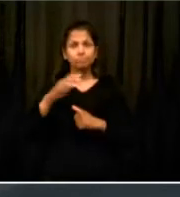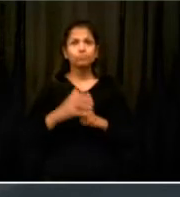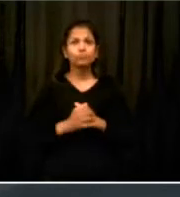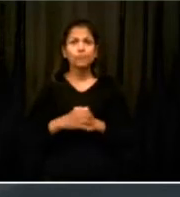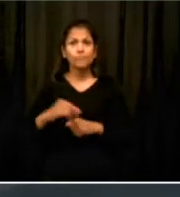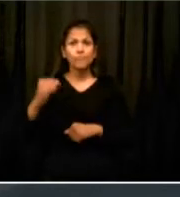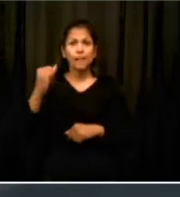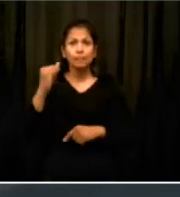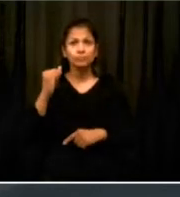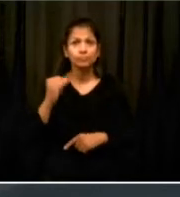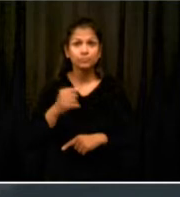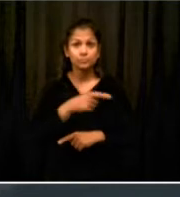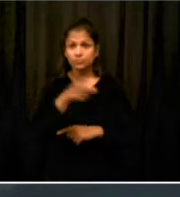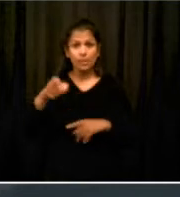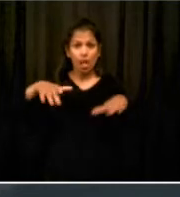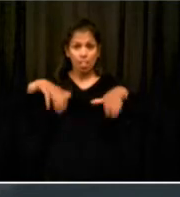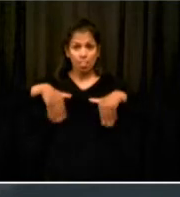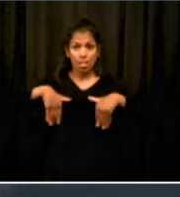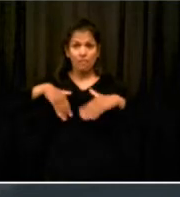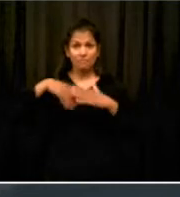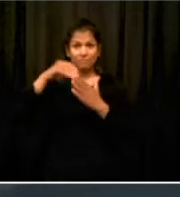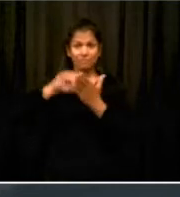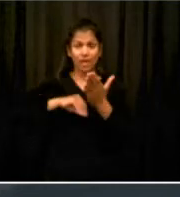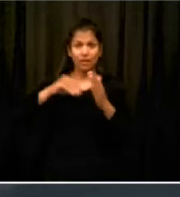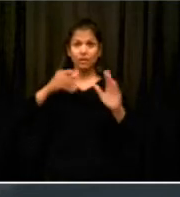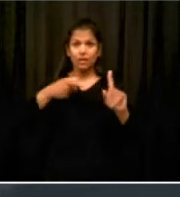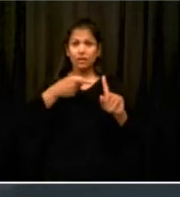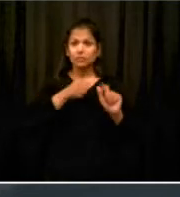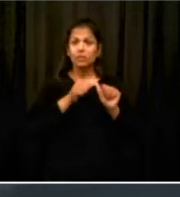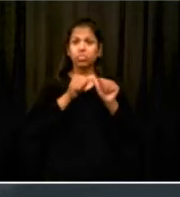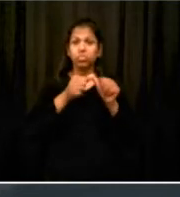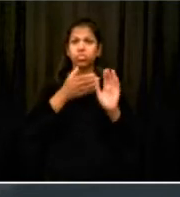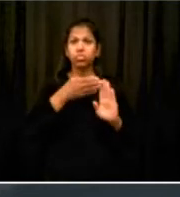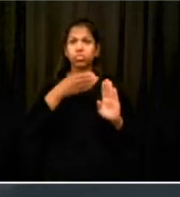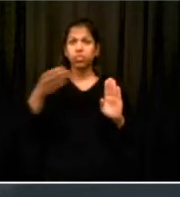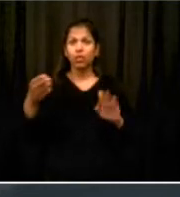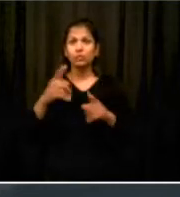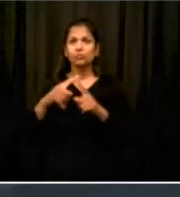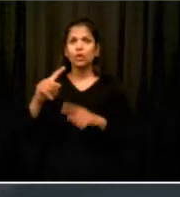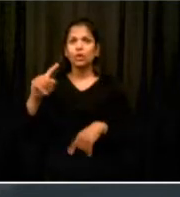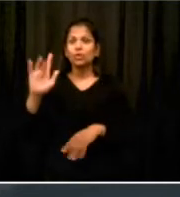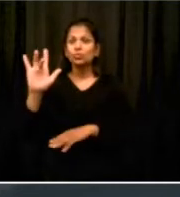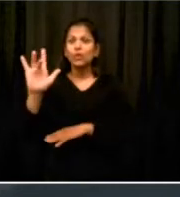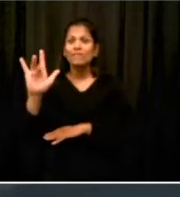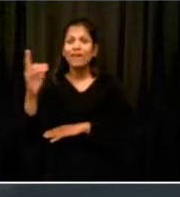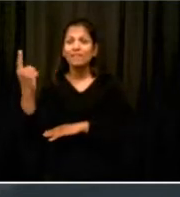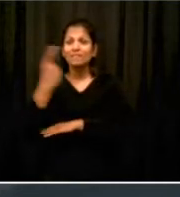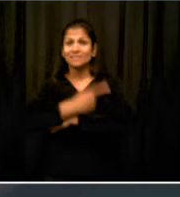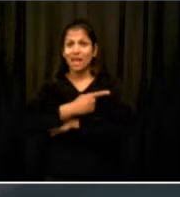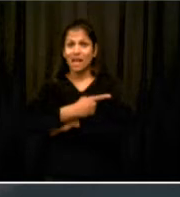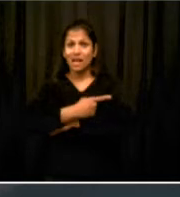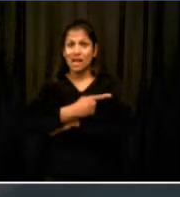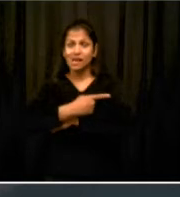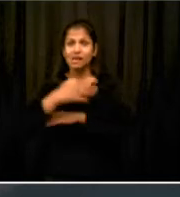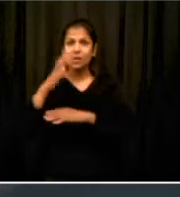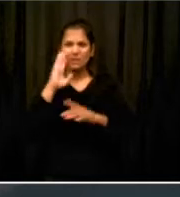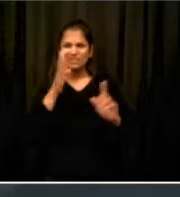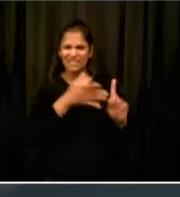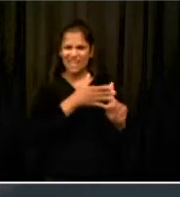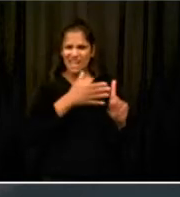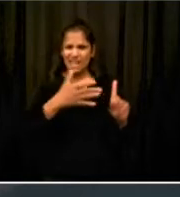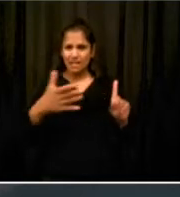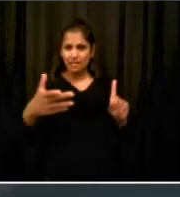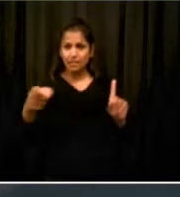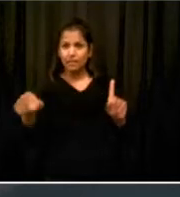middle of a pandemic. It means a huge number of people are going to be disenfranchised. We need to make it simpler than ever to